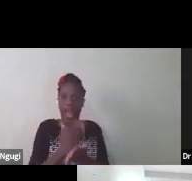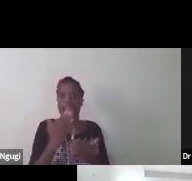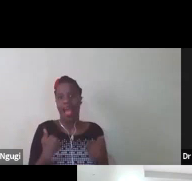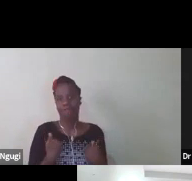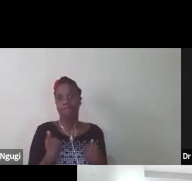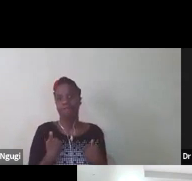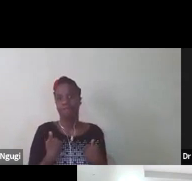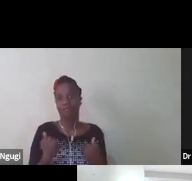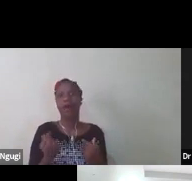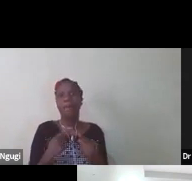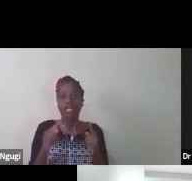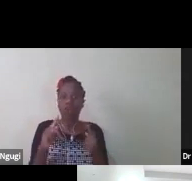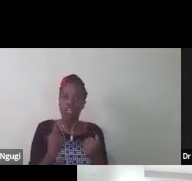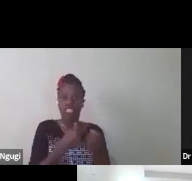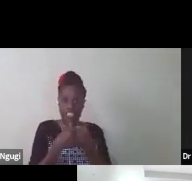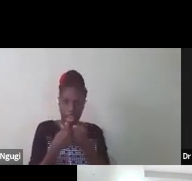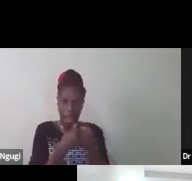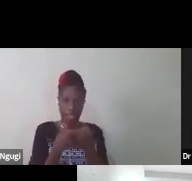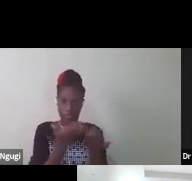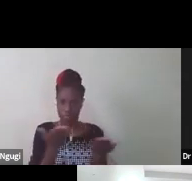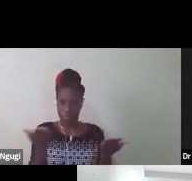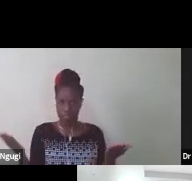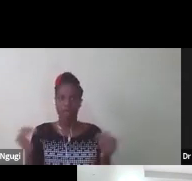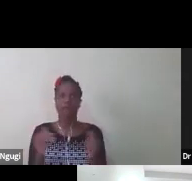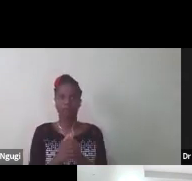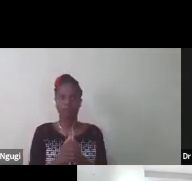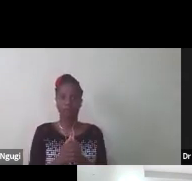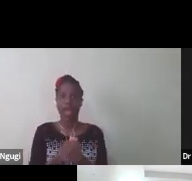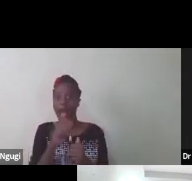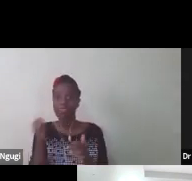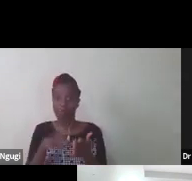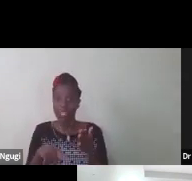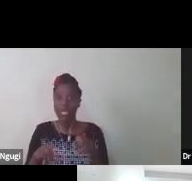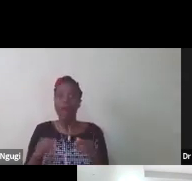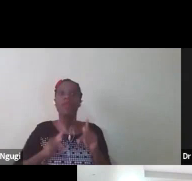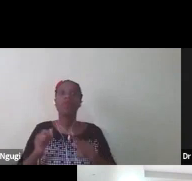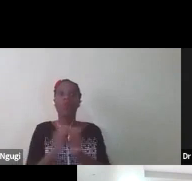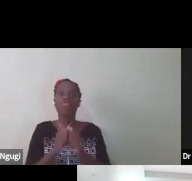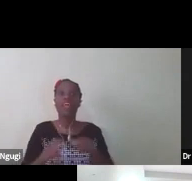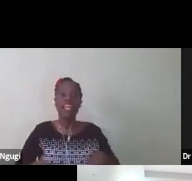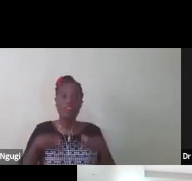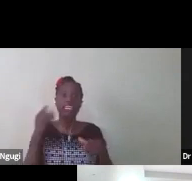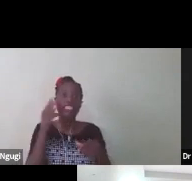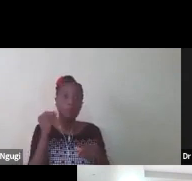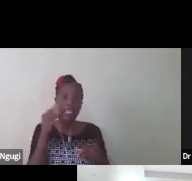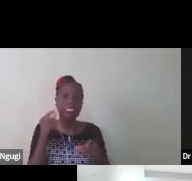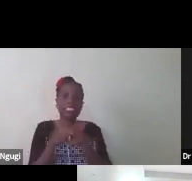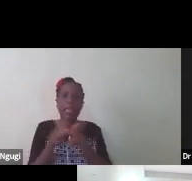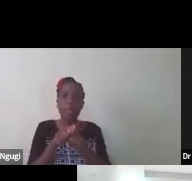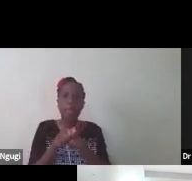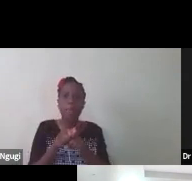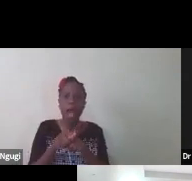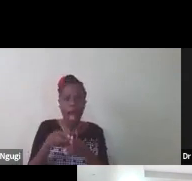services. And then of course, many people with lived experiences may also be illiterate and not able to follow the training in